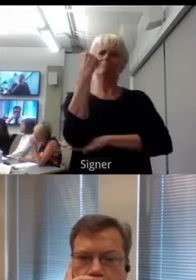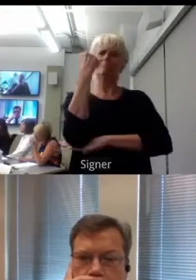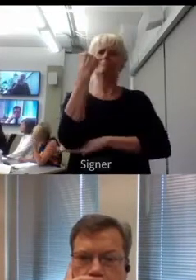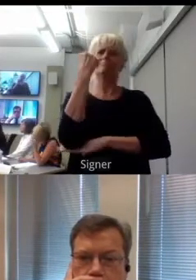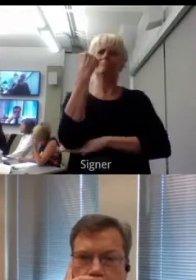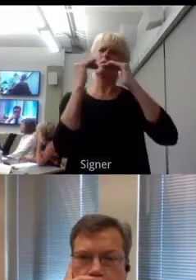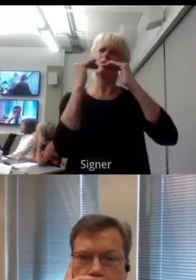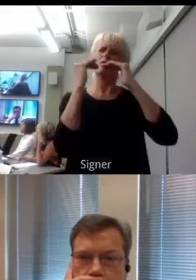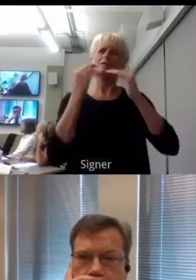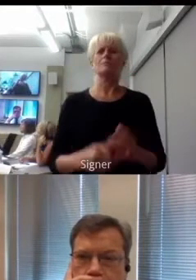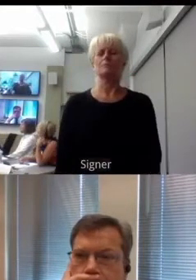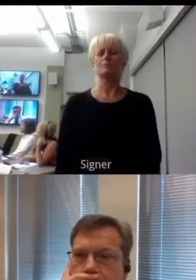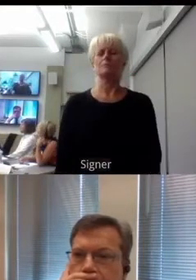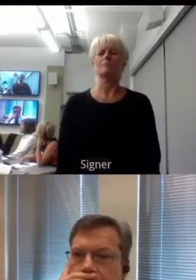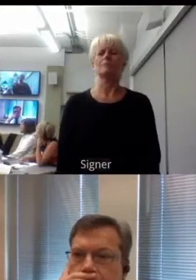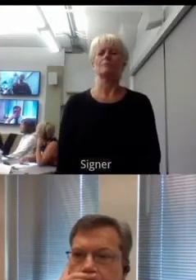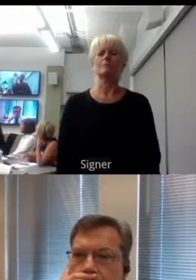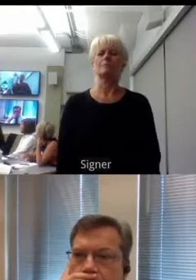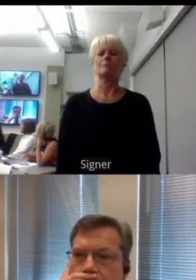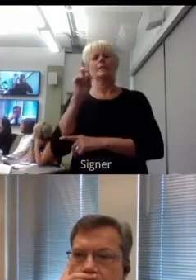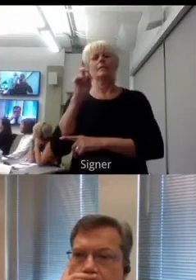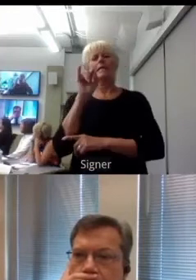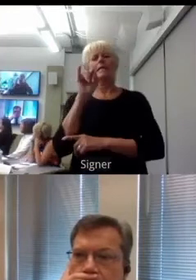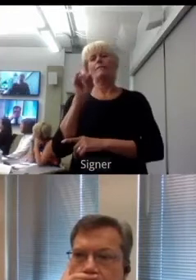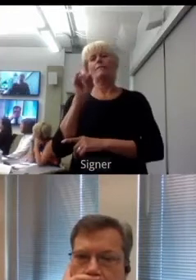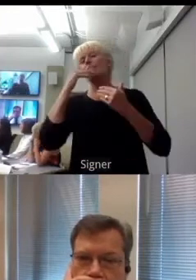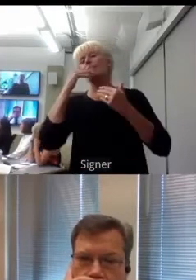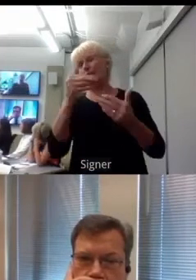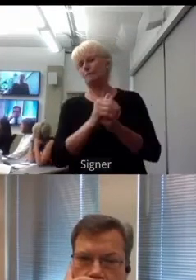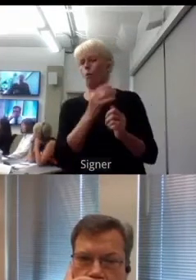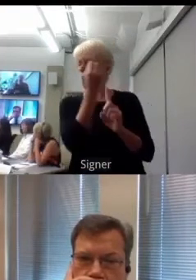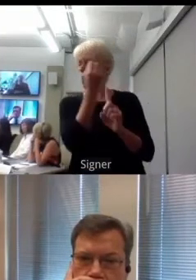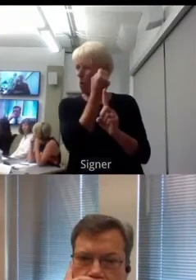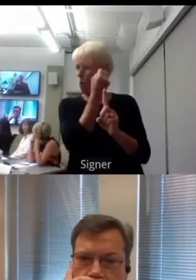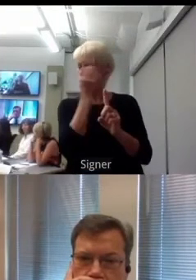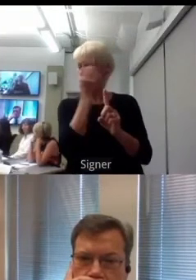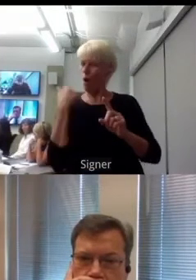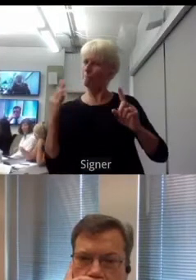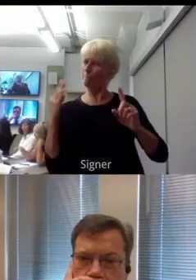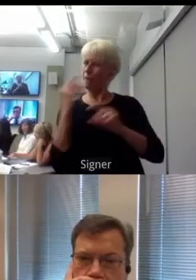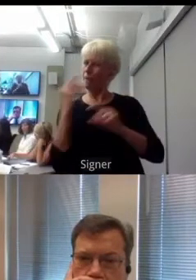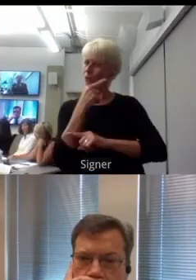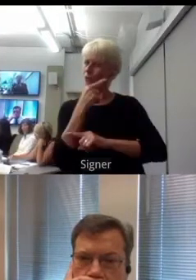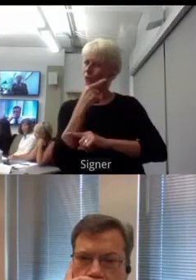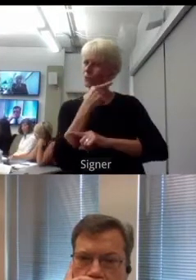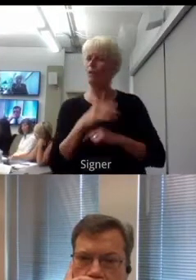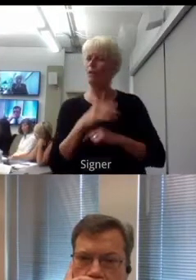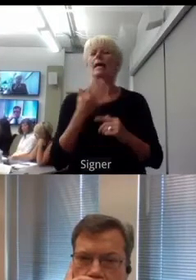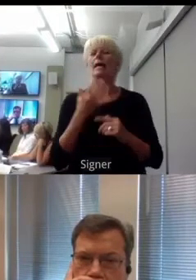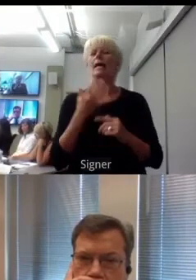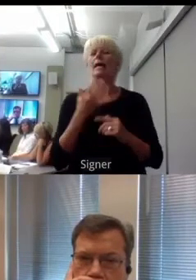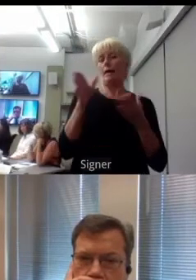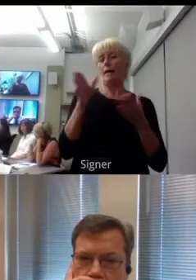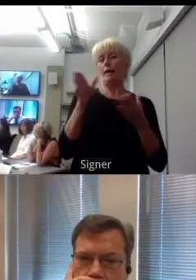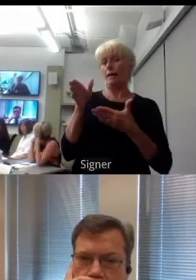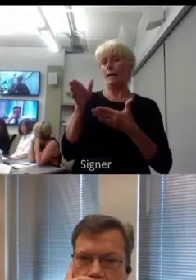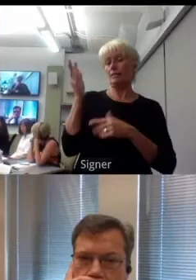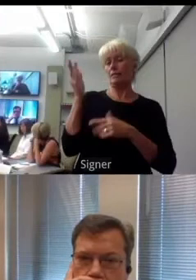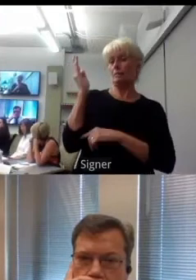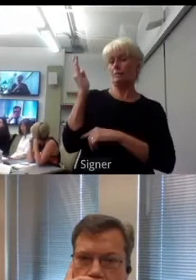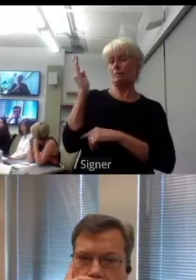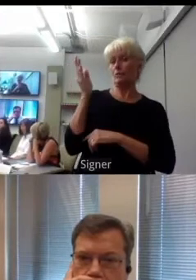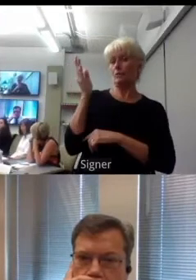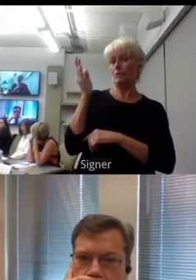Jennifer, and stay tuned. I'm coming back to you in just a couple of minutes. But first, I want to just turn now to our next speaker and our final from the